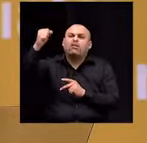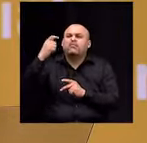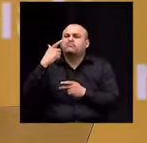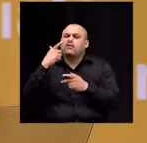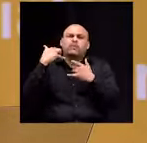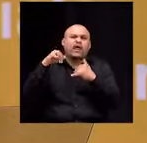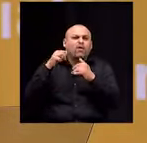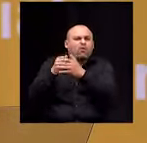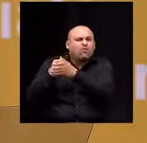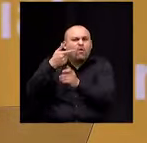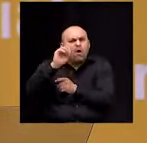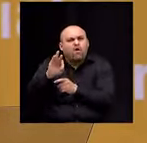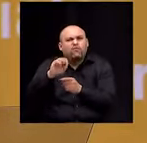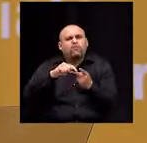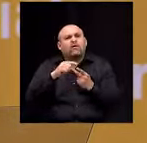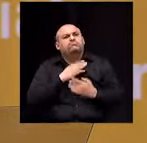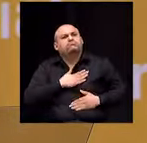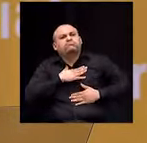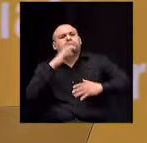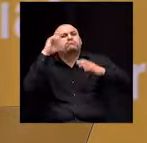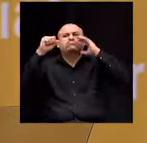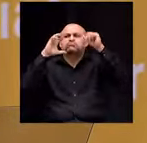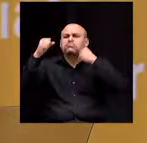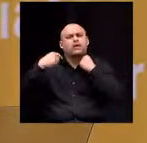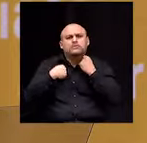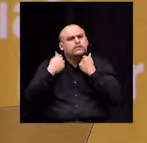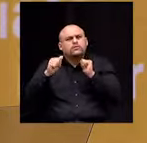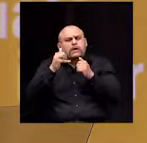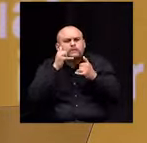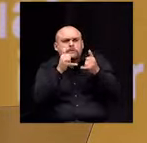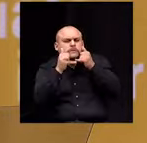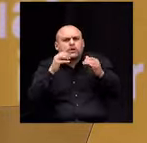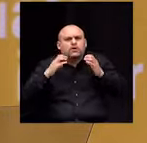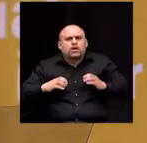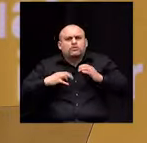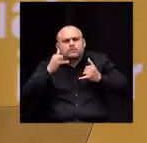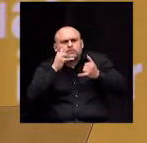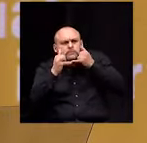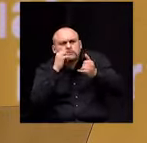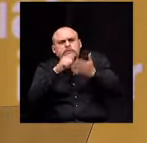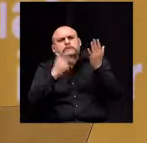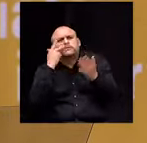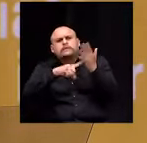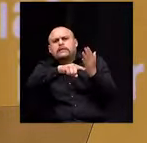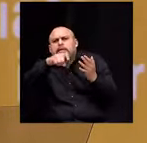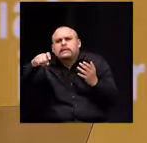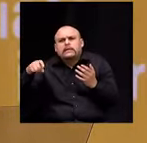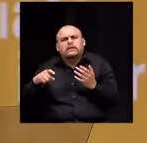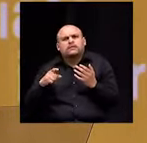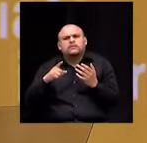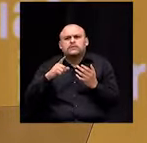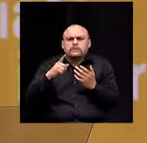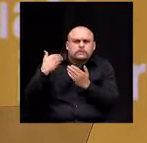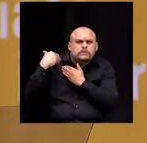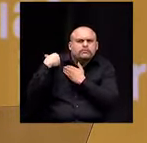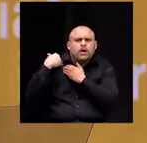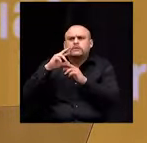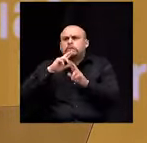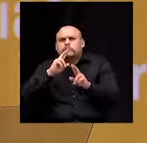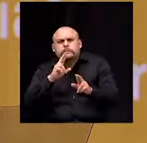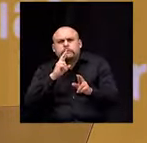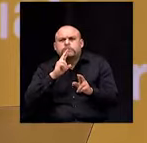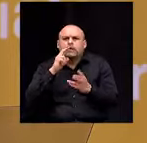golf, entertaining, I was trying to call customers to see what they needed and to be responsive and be there for